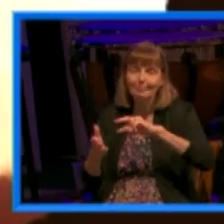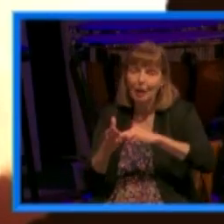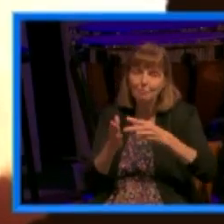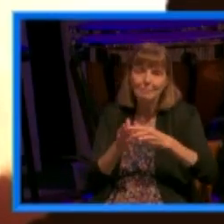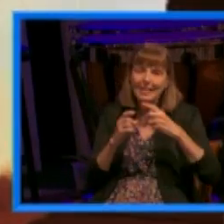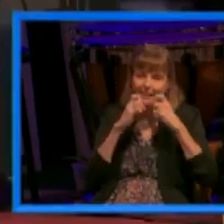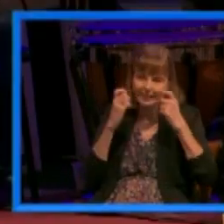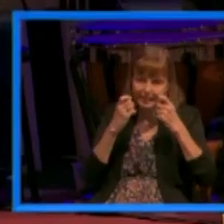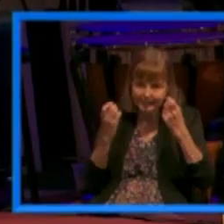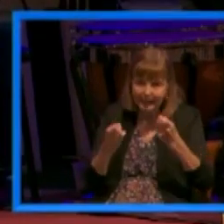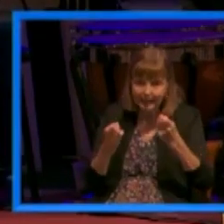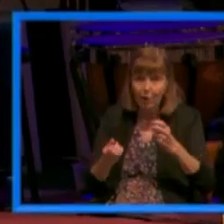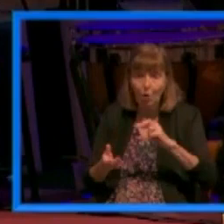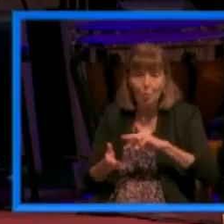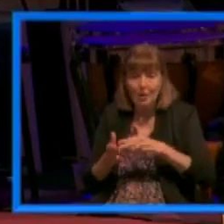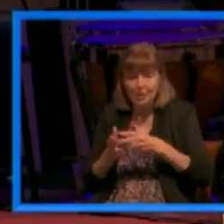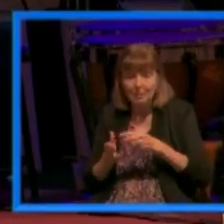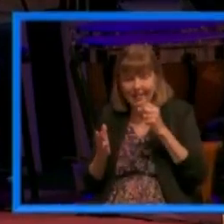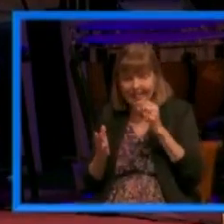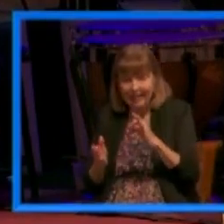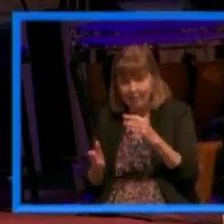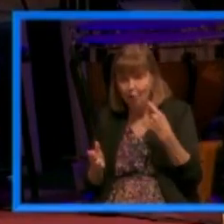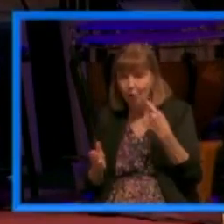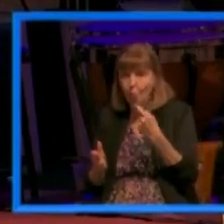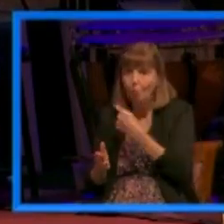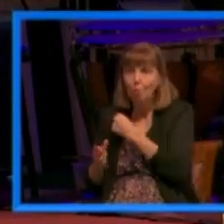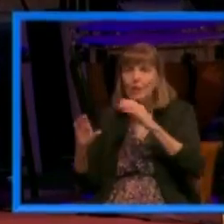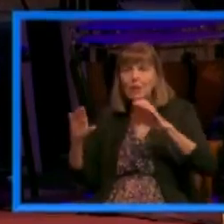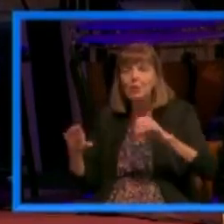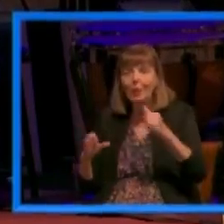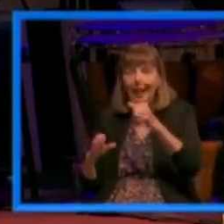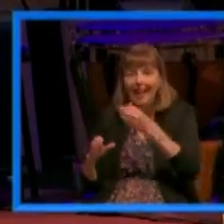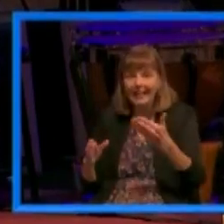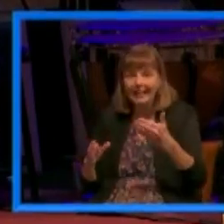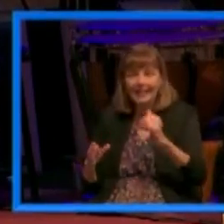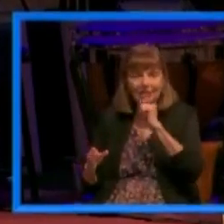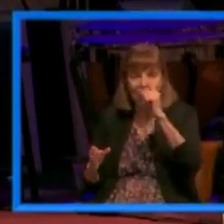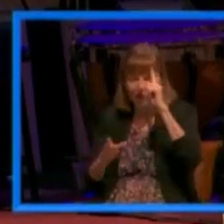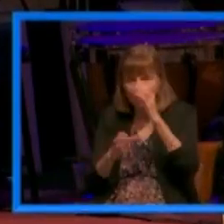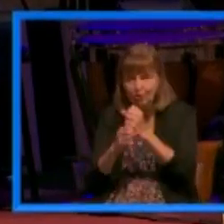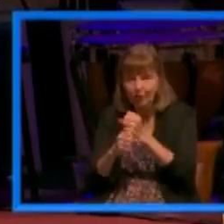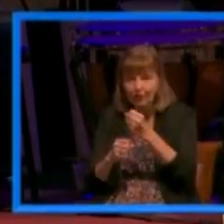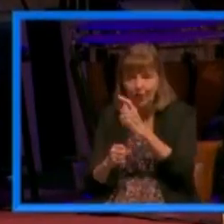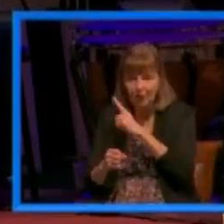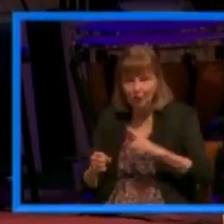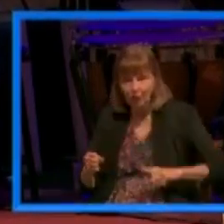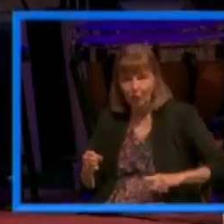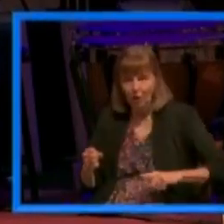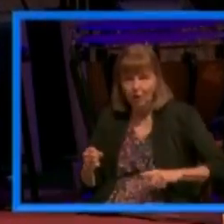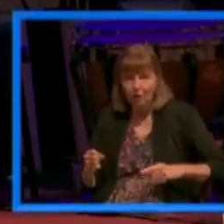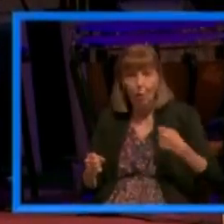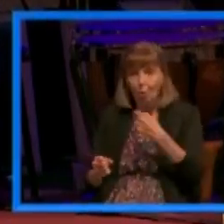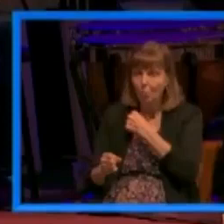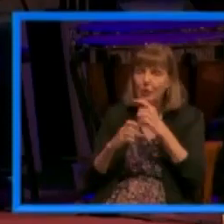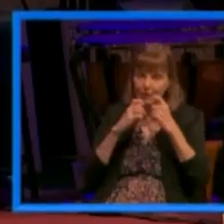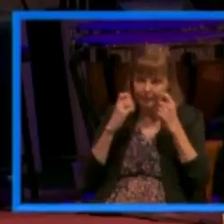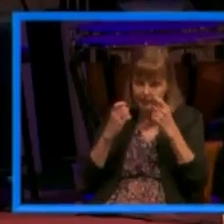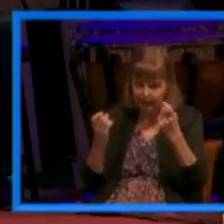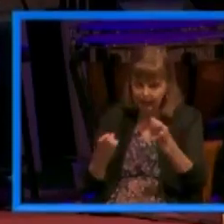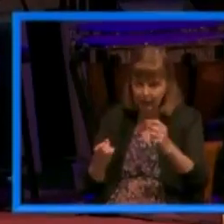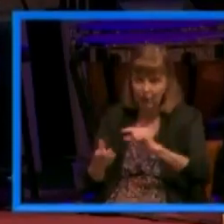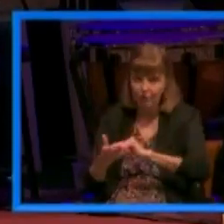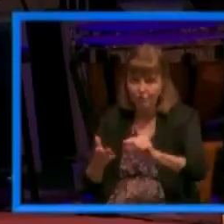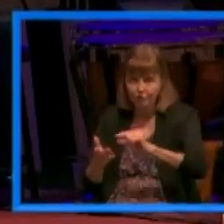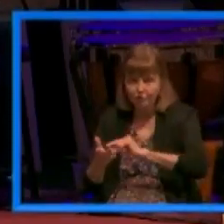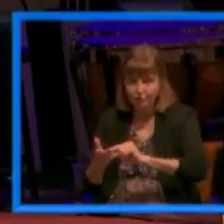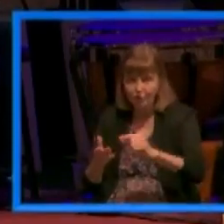if we do anything without trusting the Lord, we are sinning. You know why this verse is so powerful? Because it gets